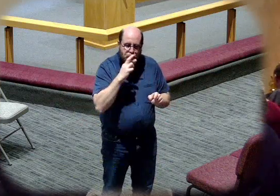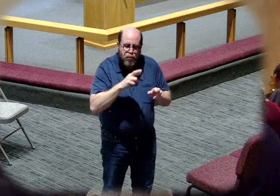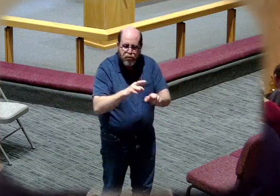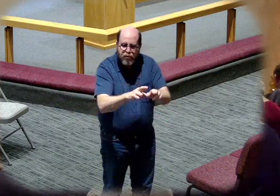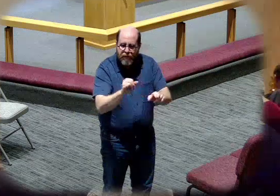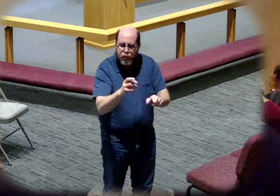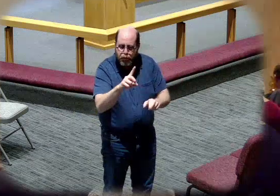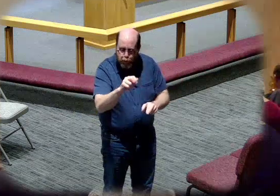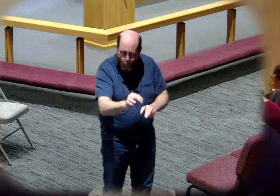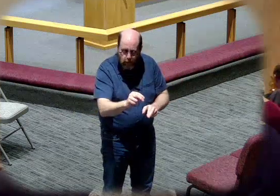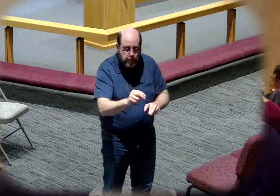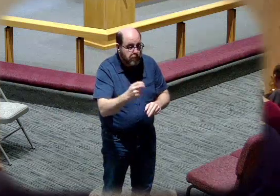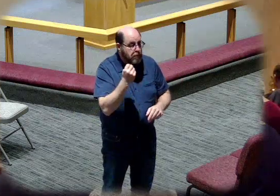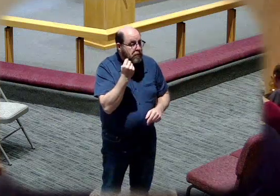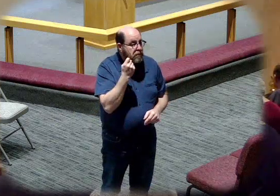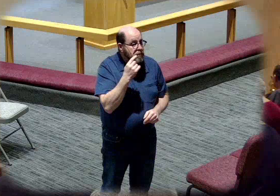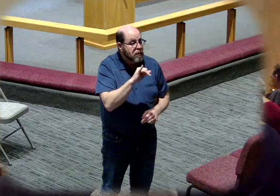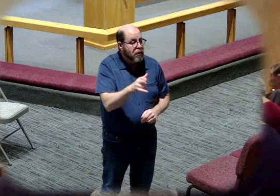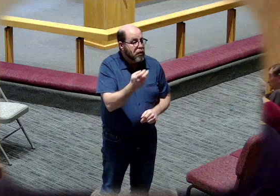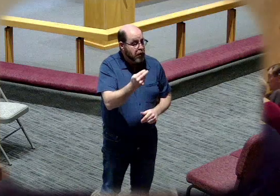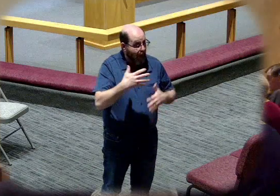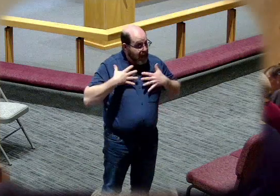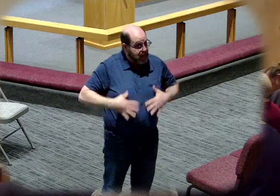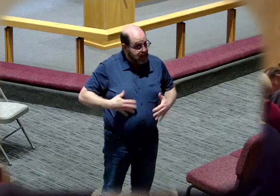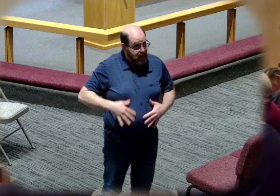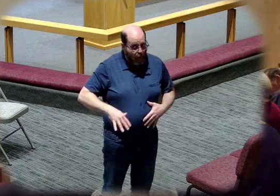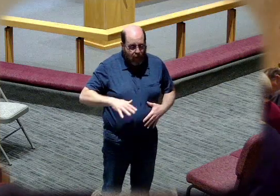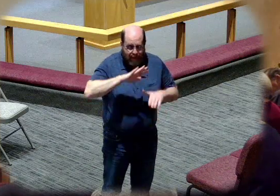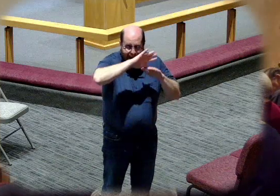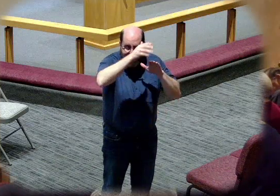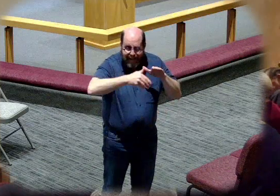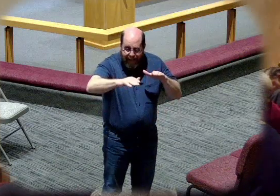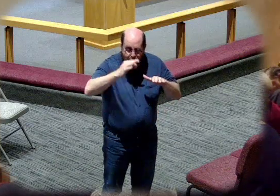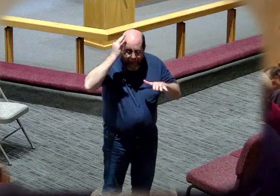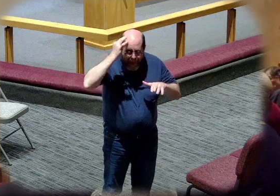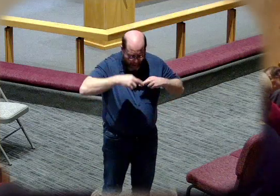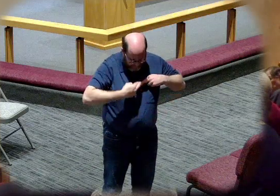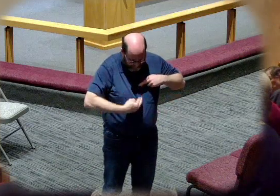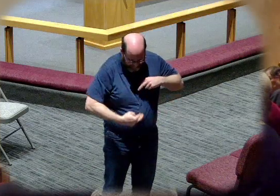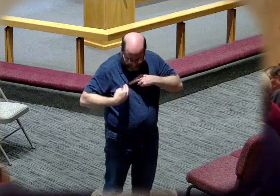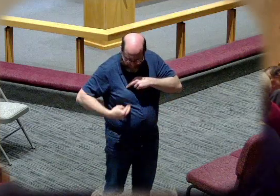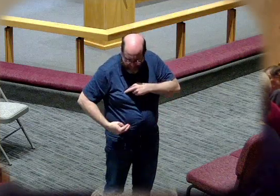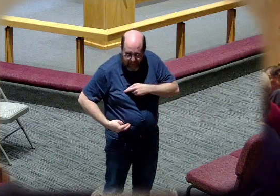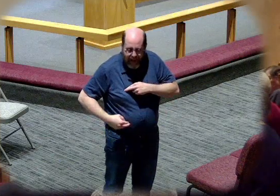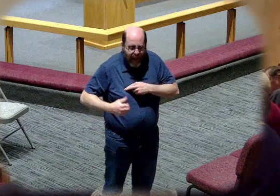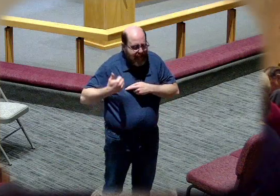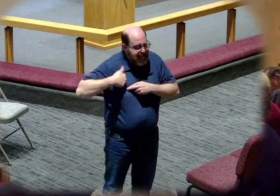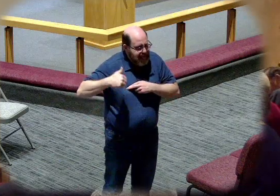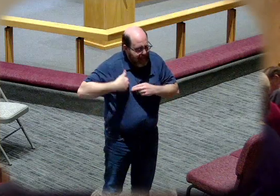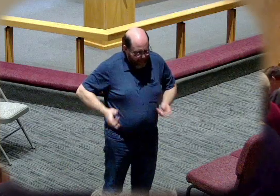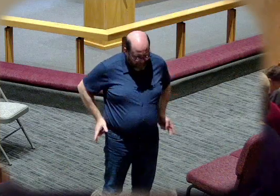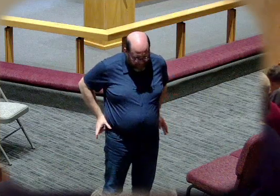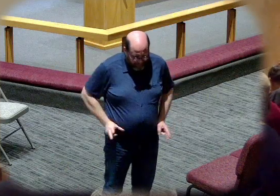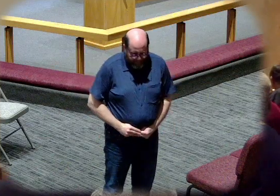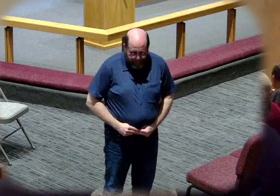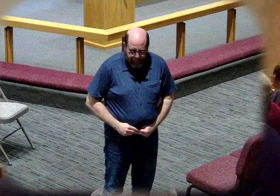sins. Now John was clothed with camel's hair and wore a leather belt around his waist and a